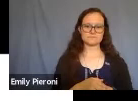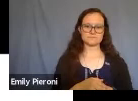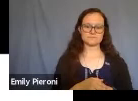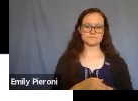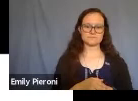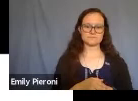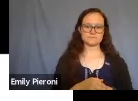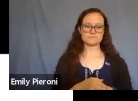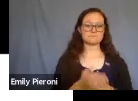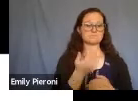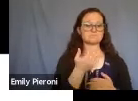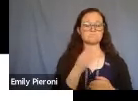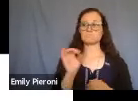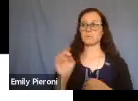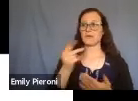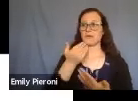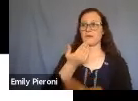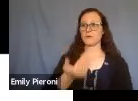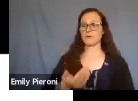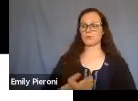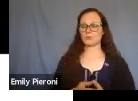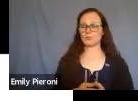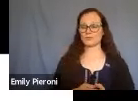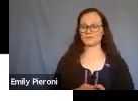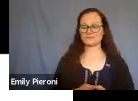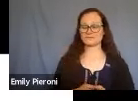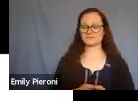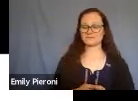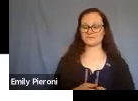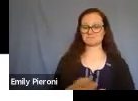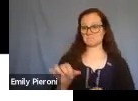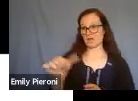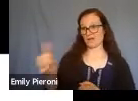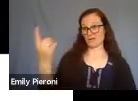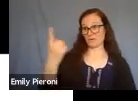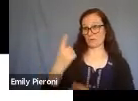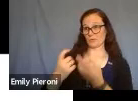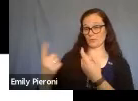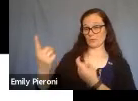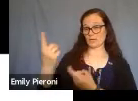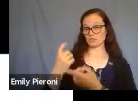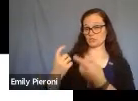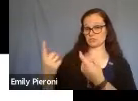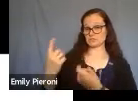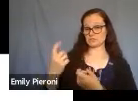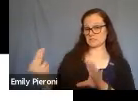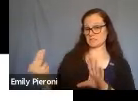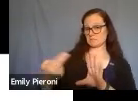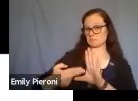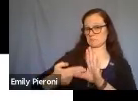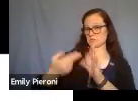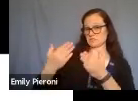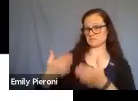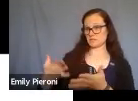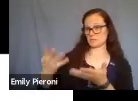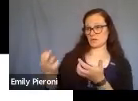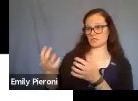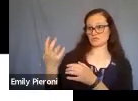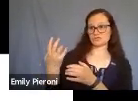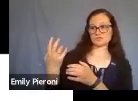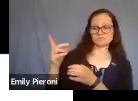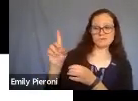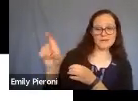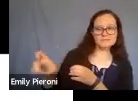Okay, thank you. Yep. Any other questions that our participants want to ask? If I see a raised hand,